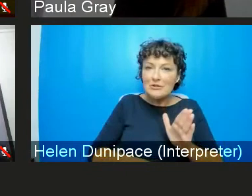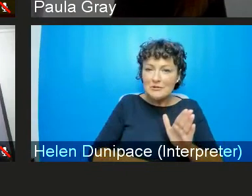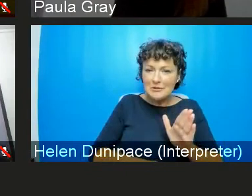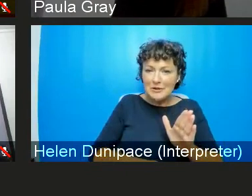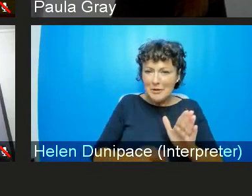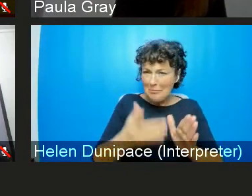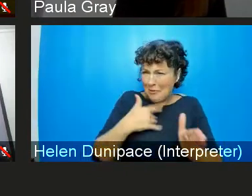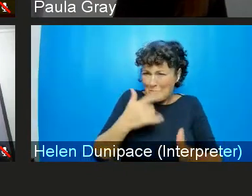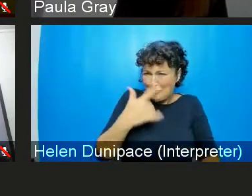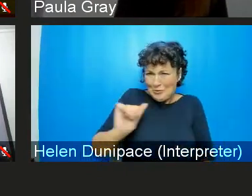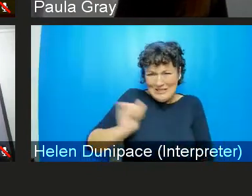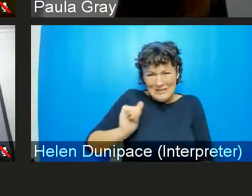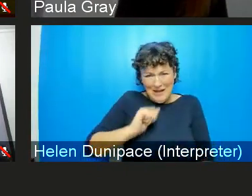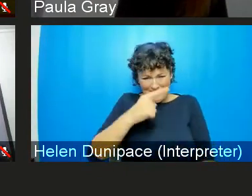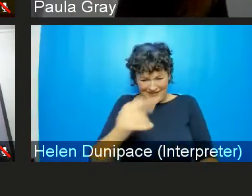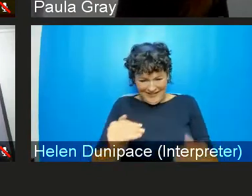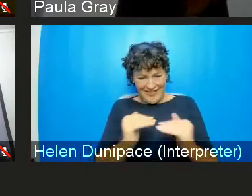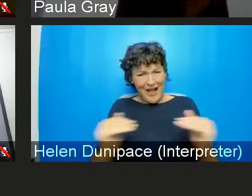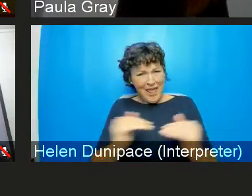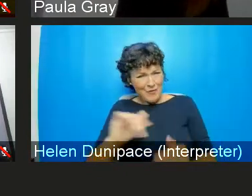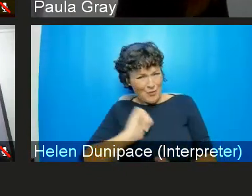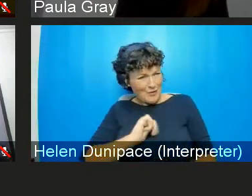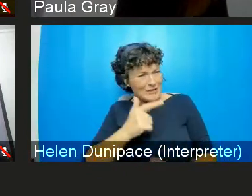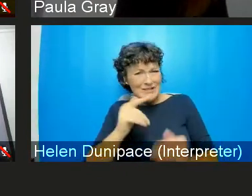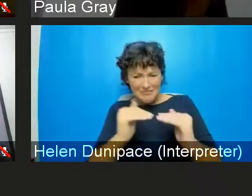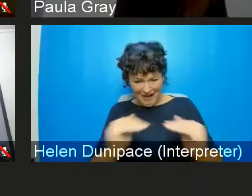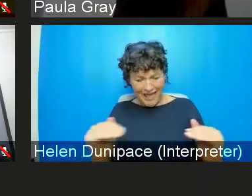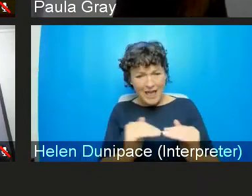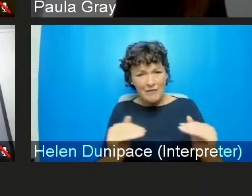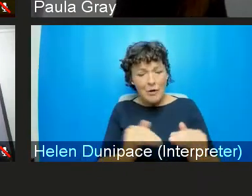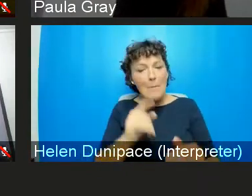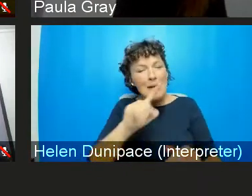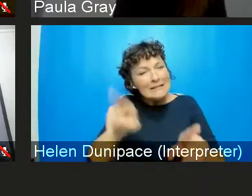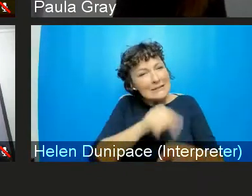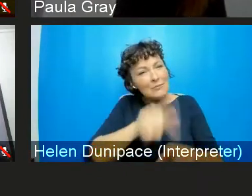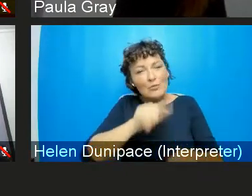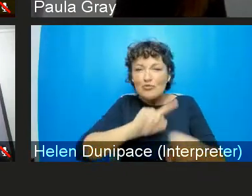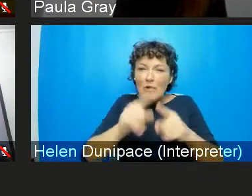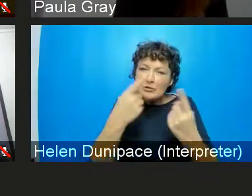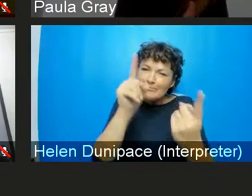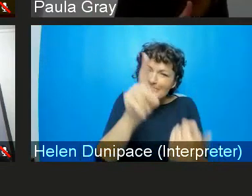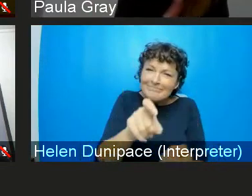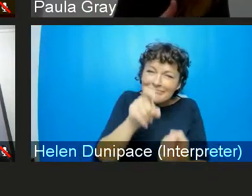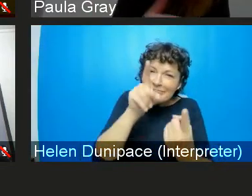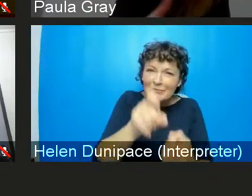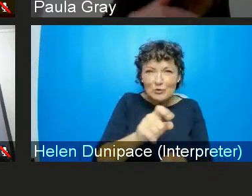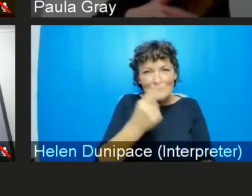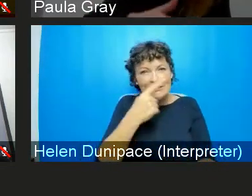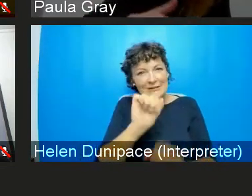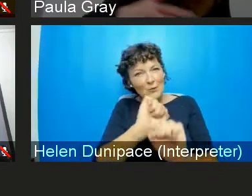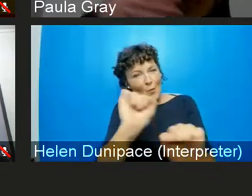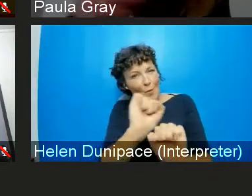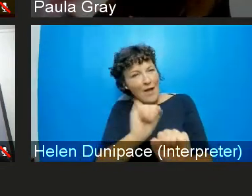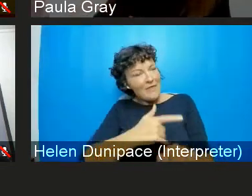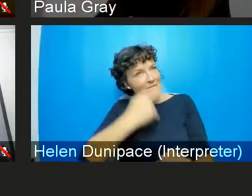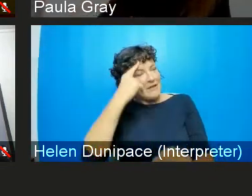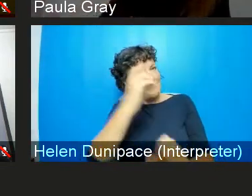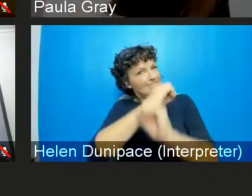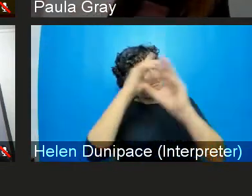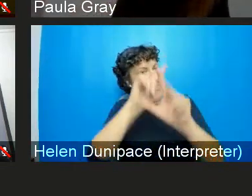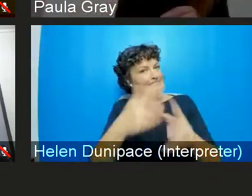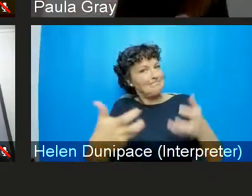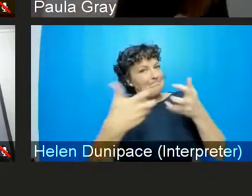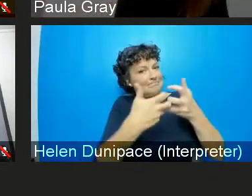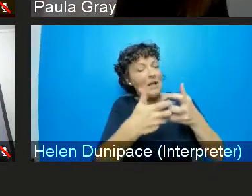at that level, but also because you're trying to draw out, you know, what their aptitude would be. I think as you go into more